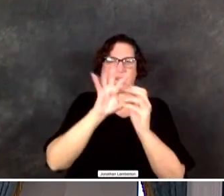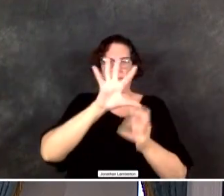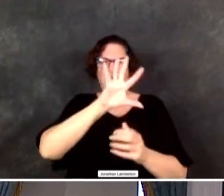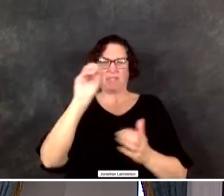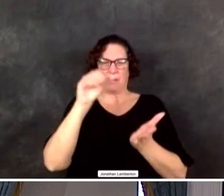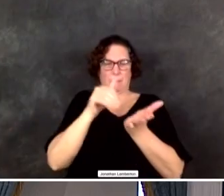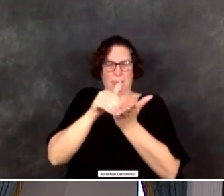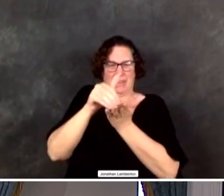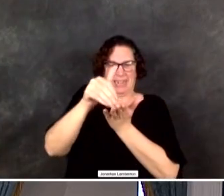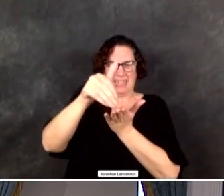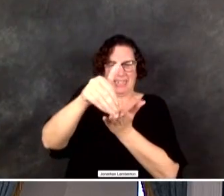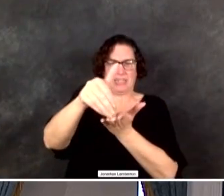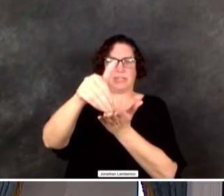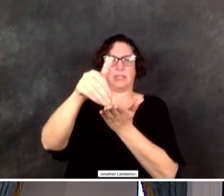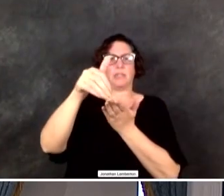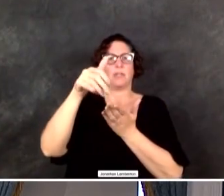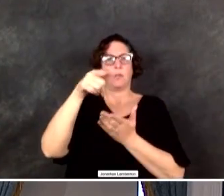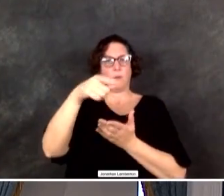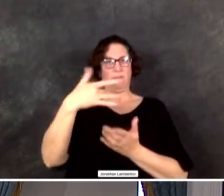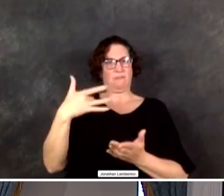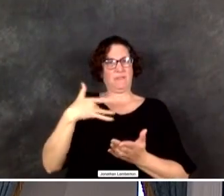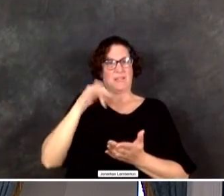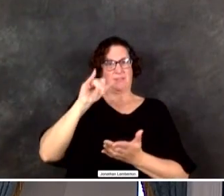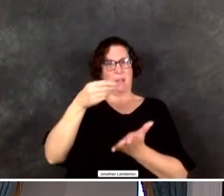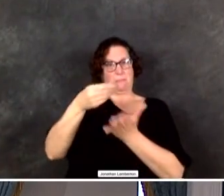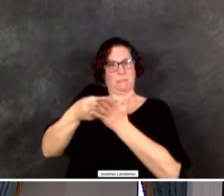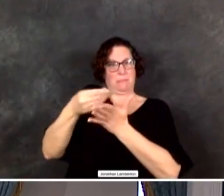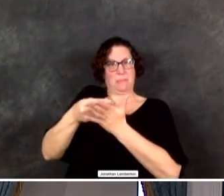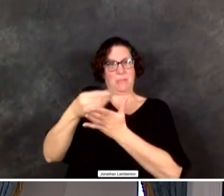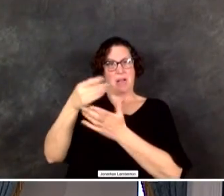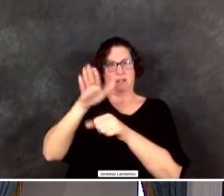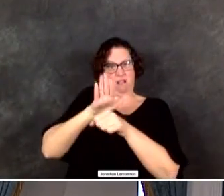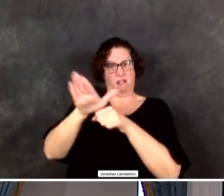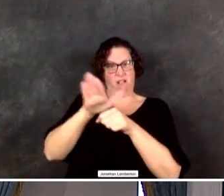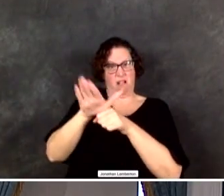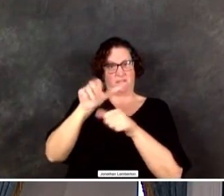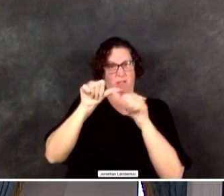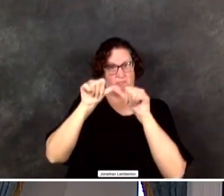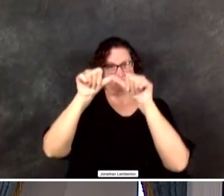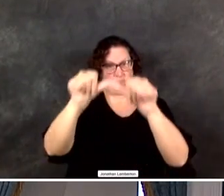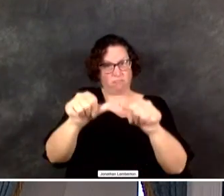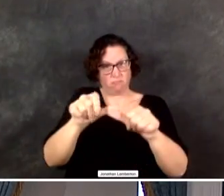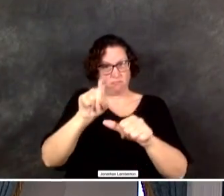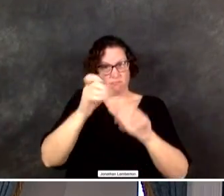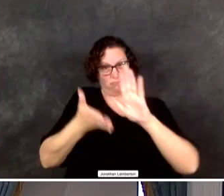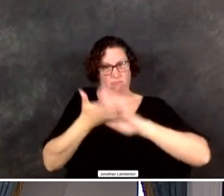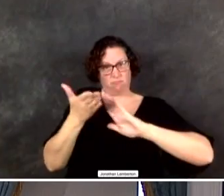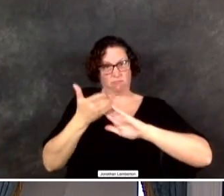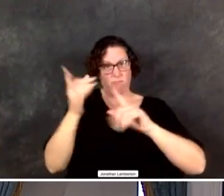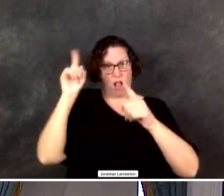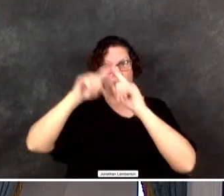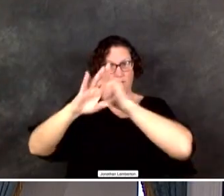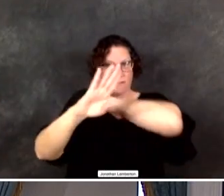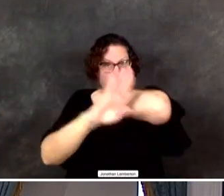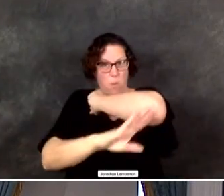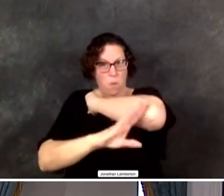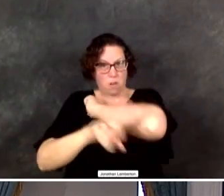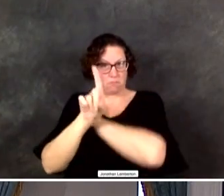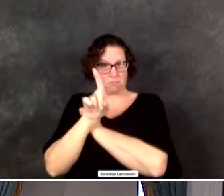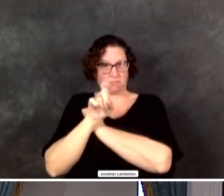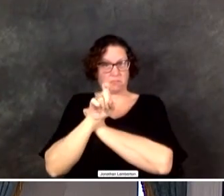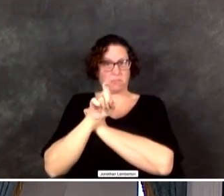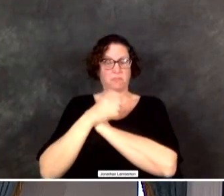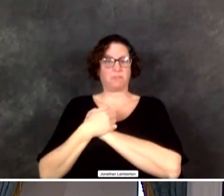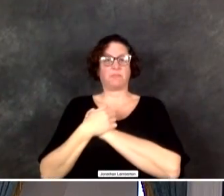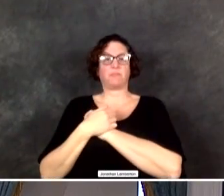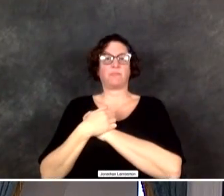but do you think this $50 million collectively from the state and the city will last even as long as